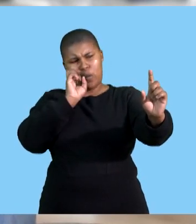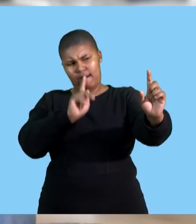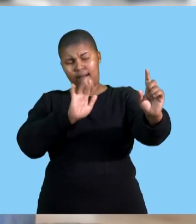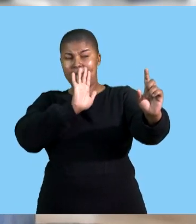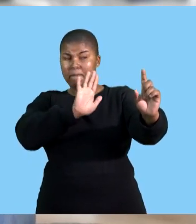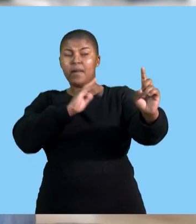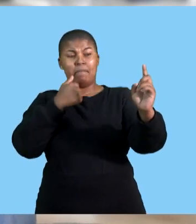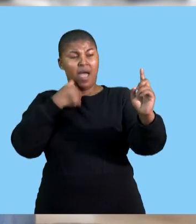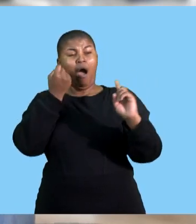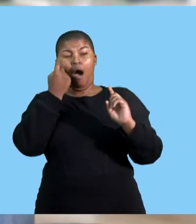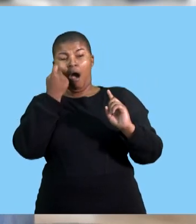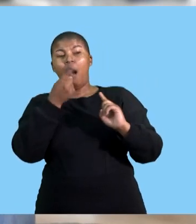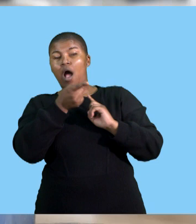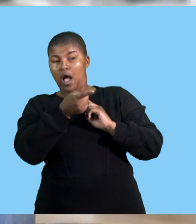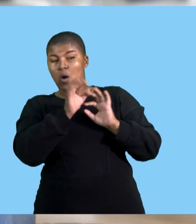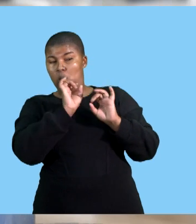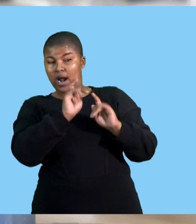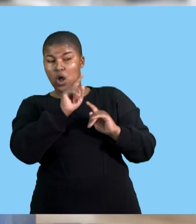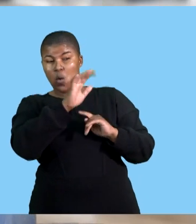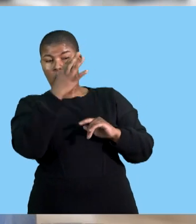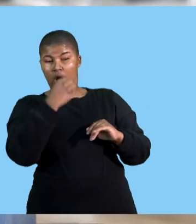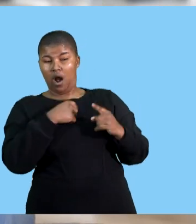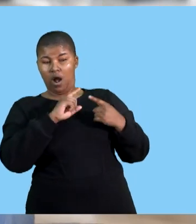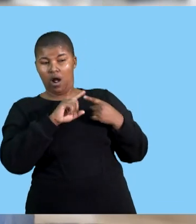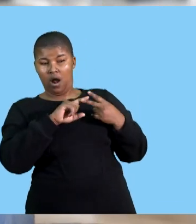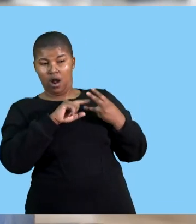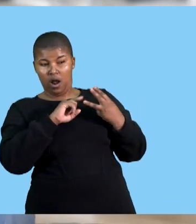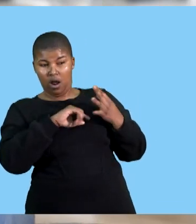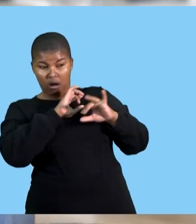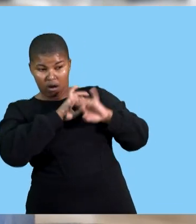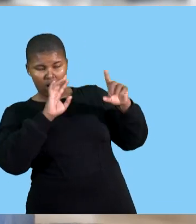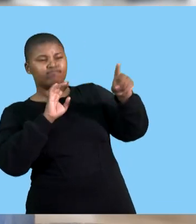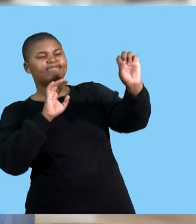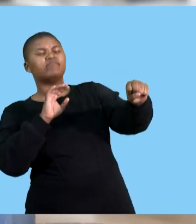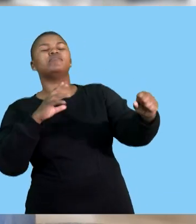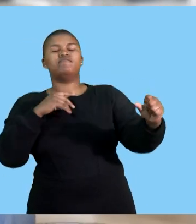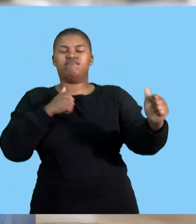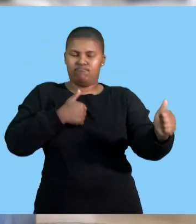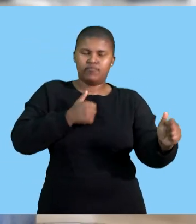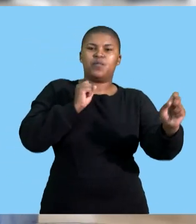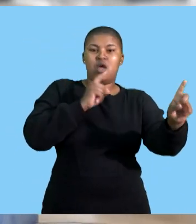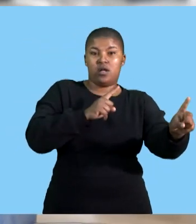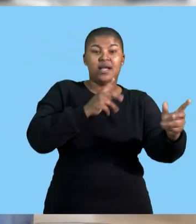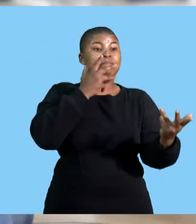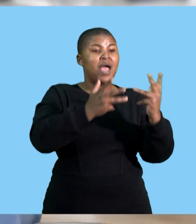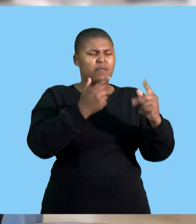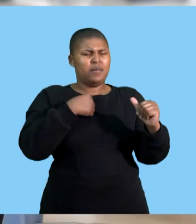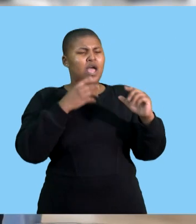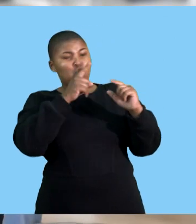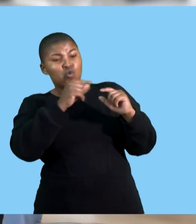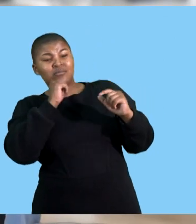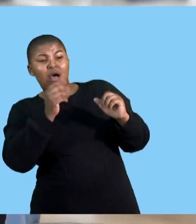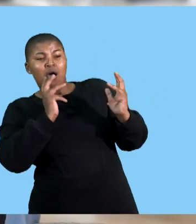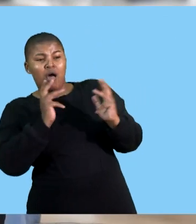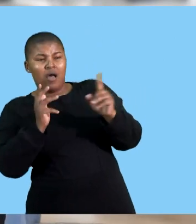trying to ask? So that if it's not clear, then the person who posed the question will be able to rephrase and ask the question in a manner that